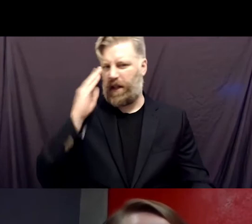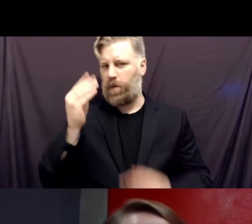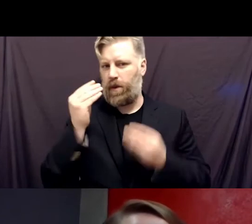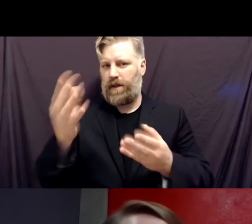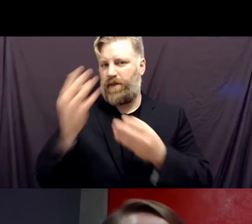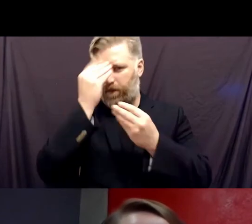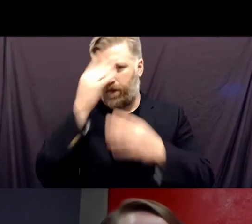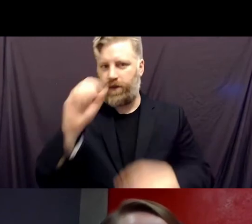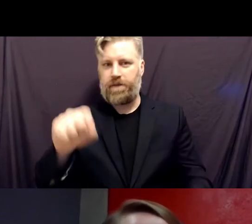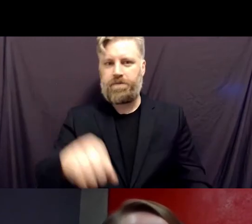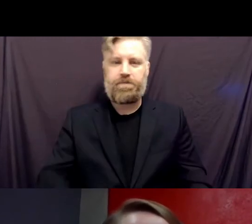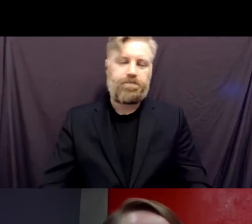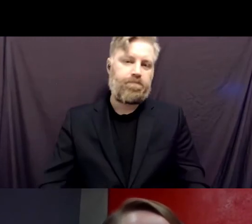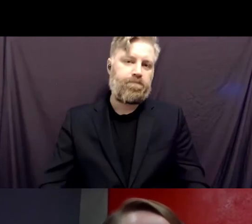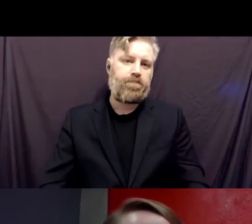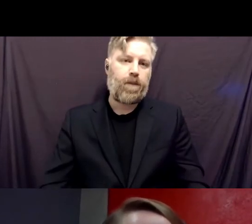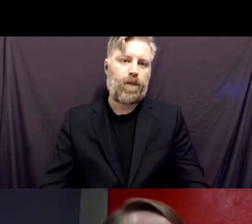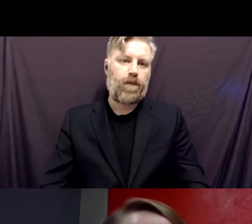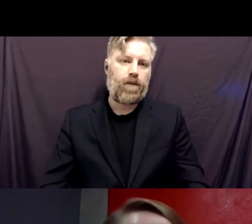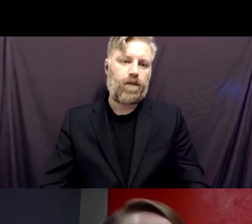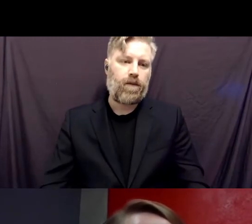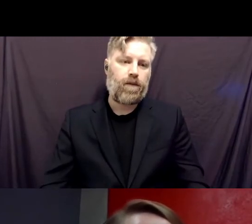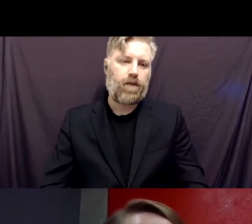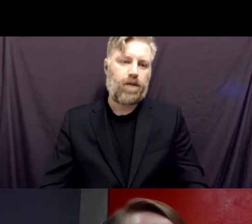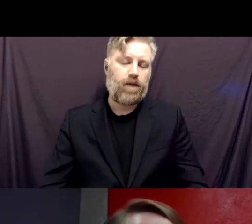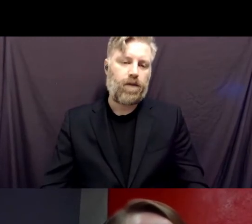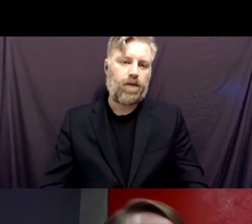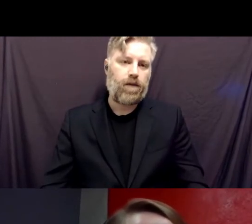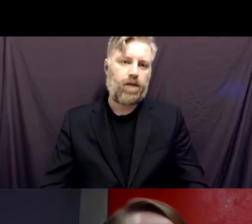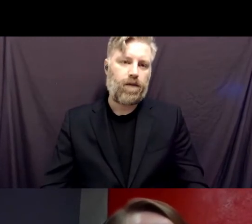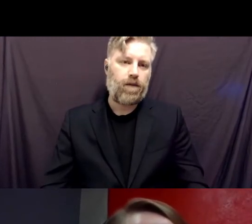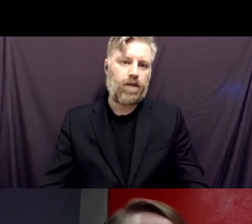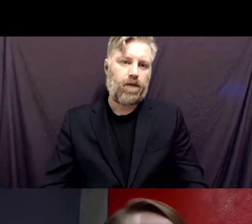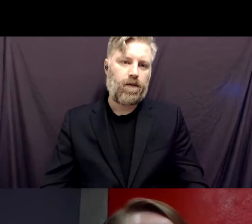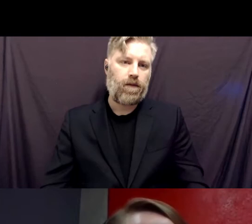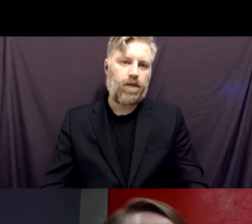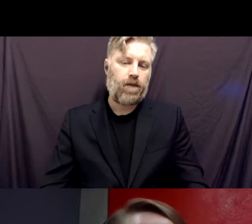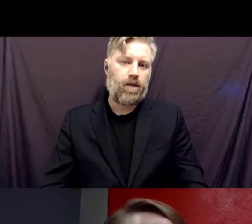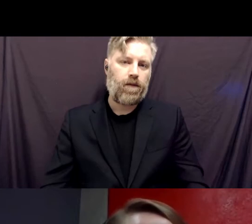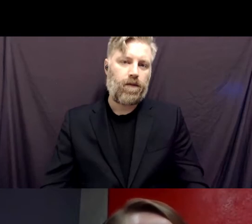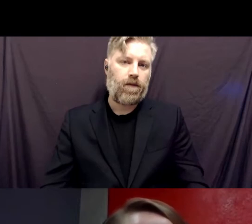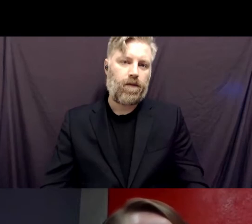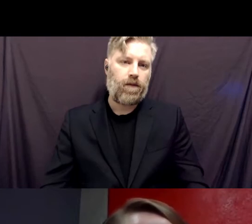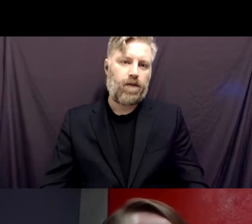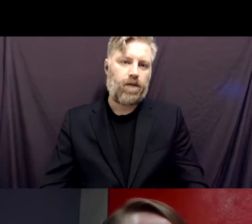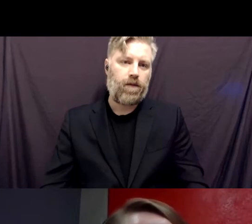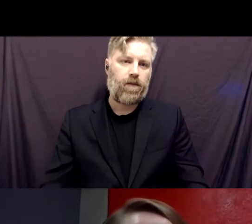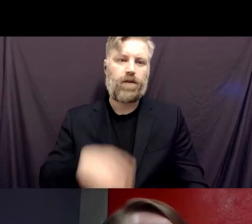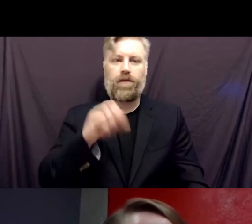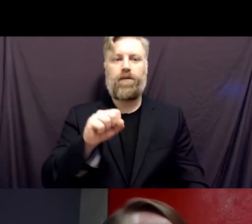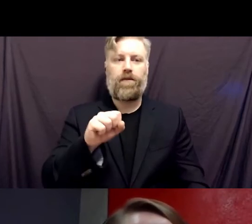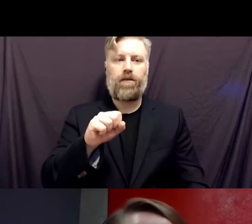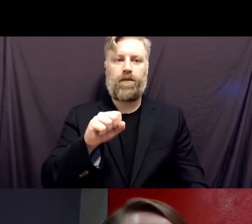do. I was so blessed that the Zero Project conference